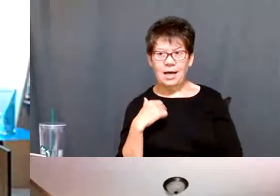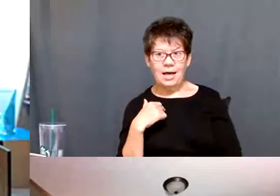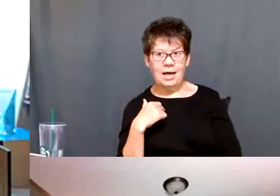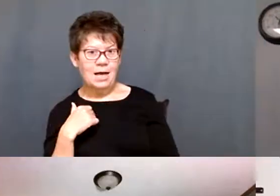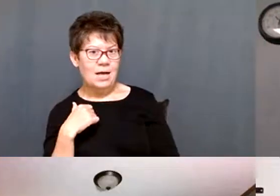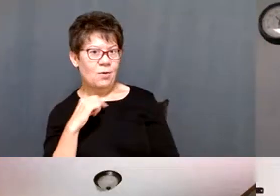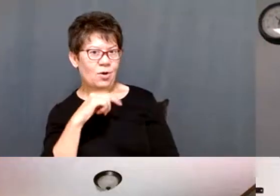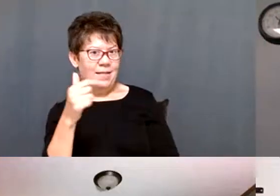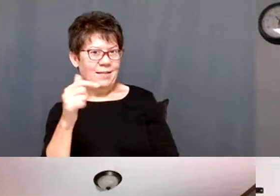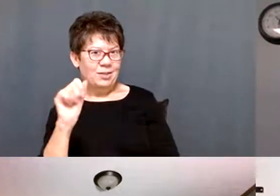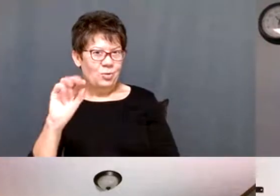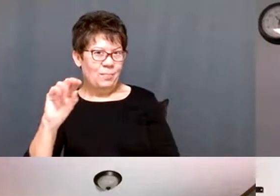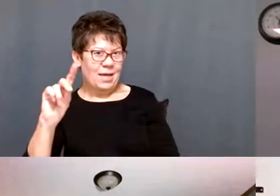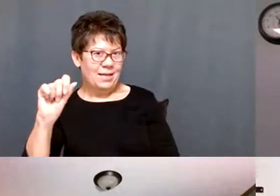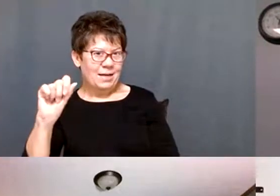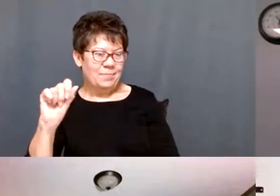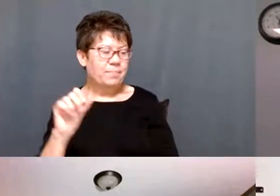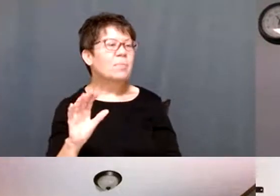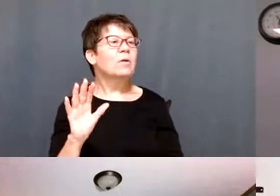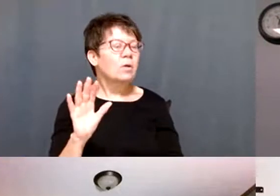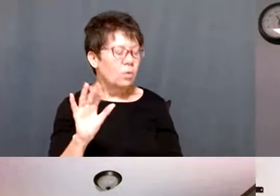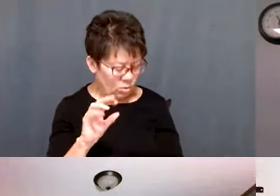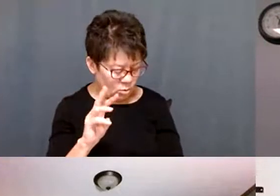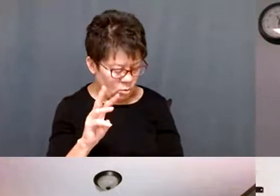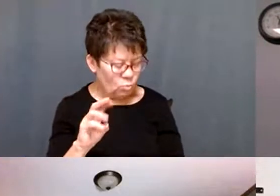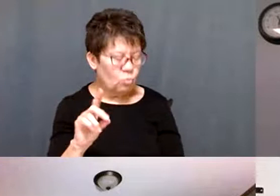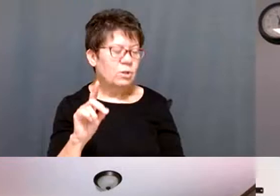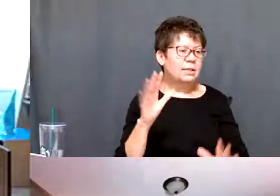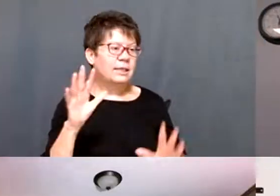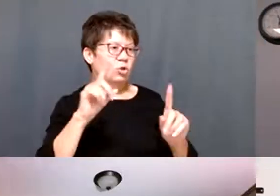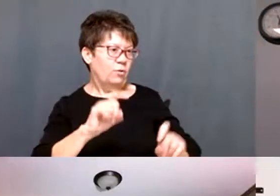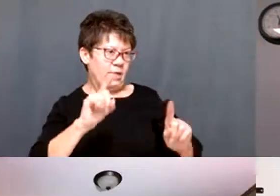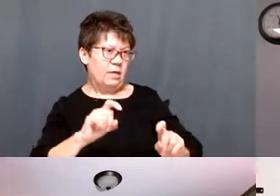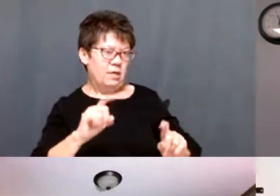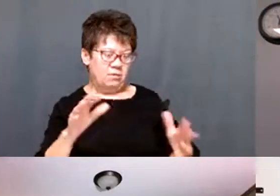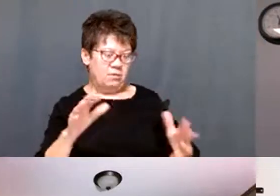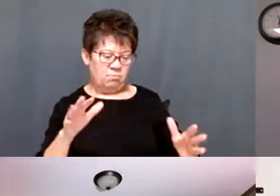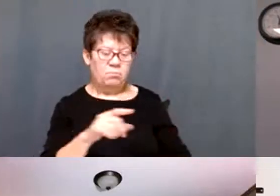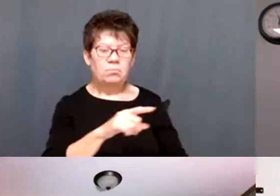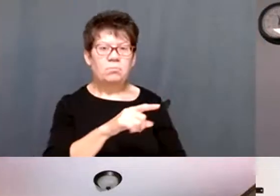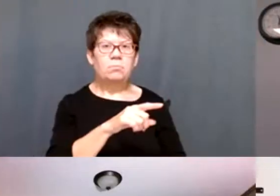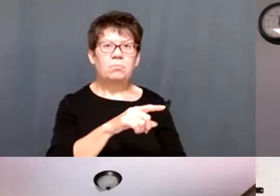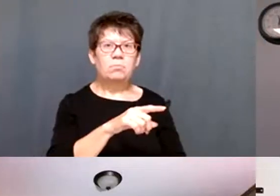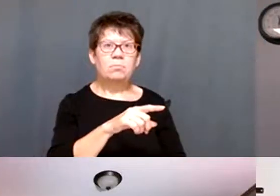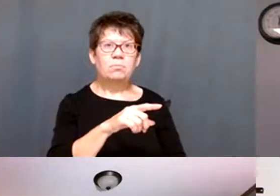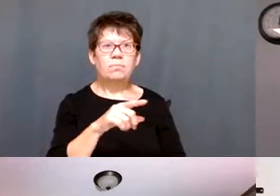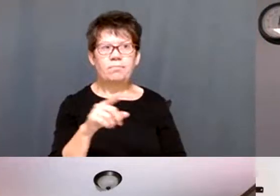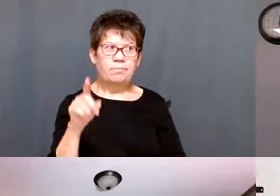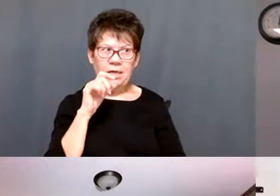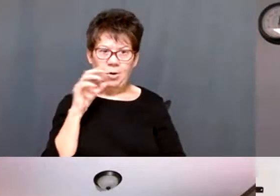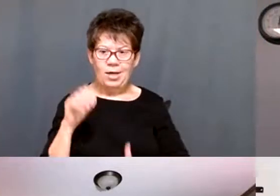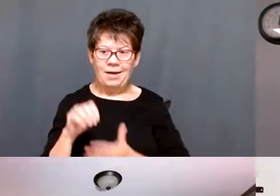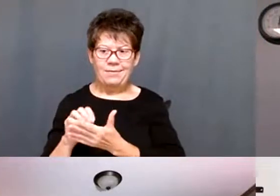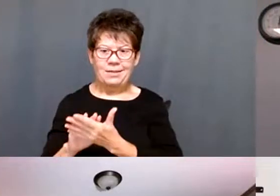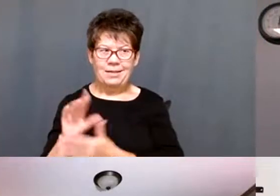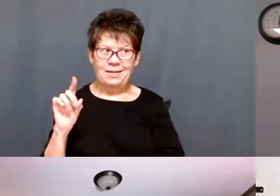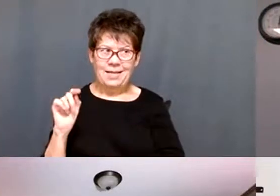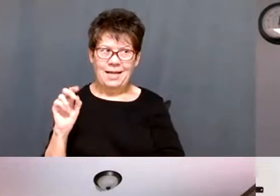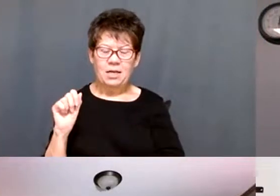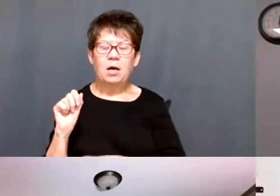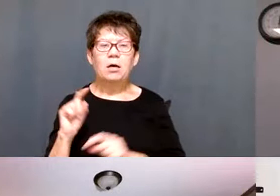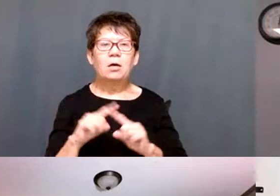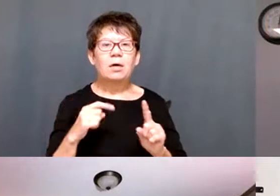to Amanda. We did conduct a preliminary survey, and I don't have the data in front of me, but